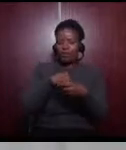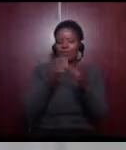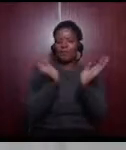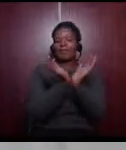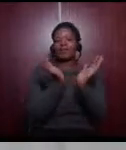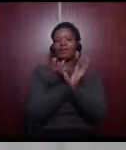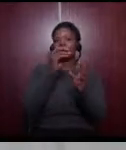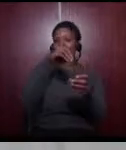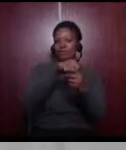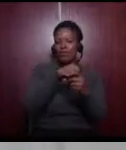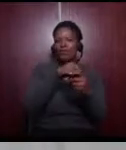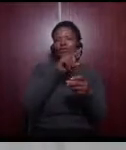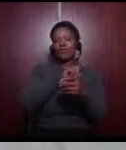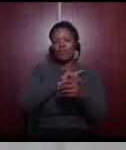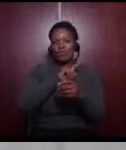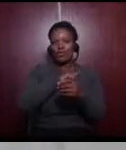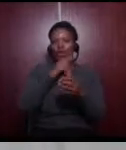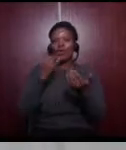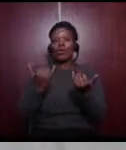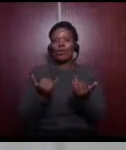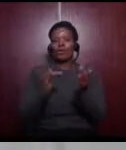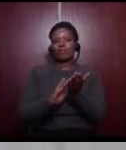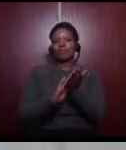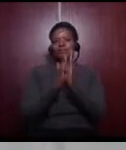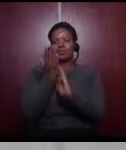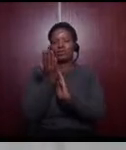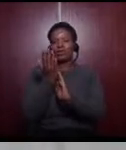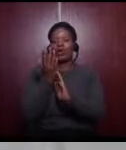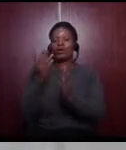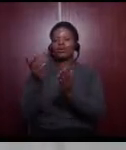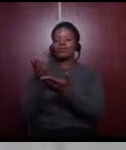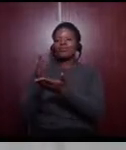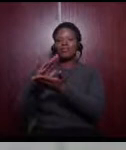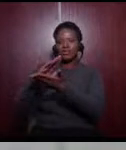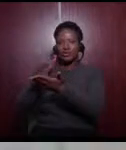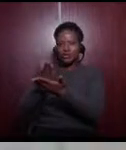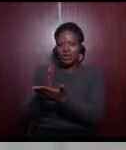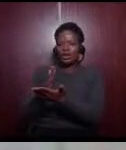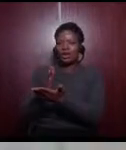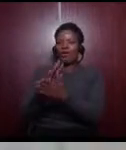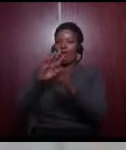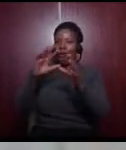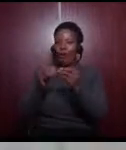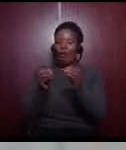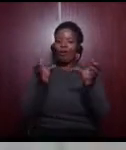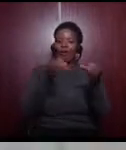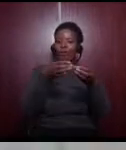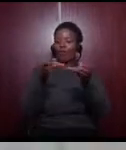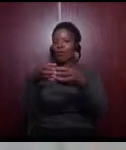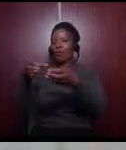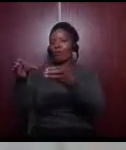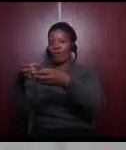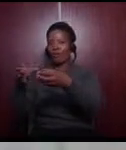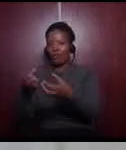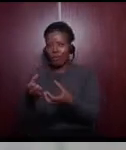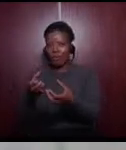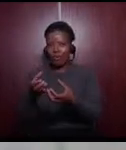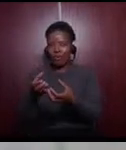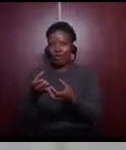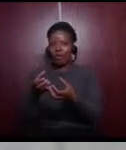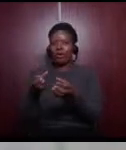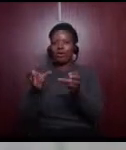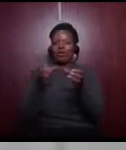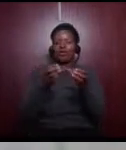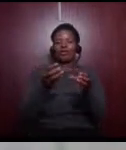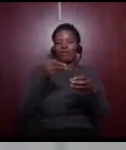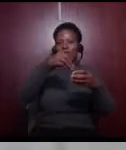ukuthi disaster is a shared responsibility by all the sectors that are part of disaster